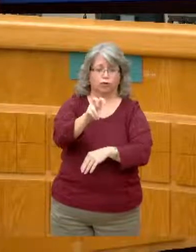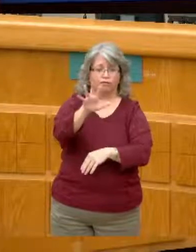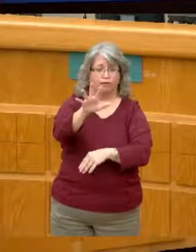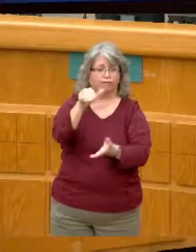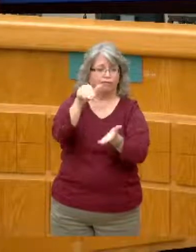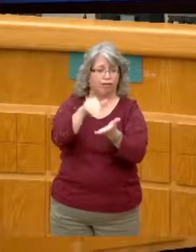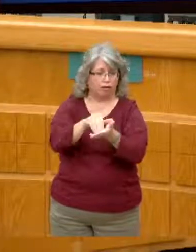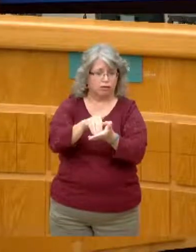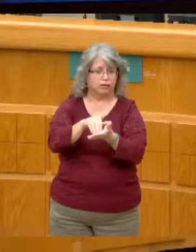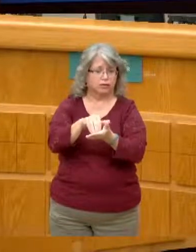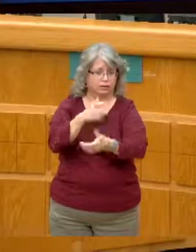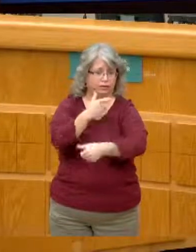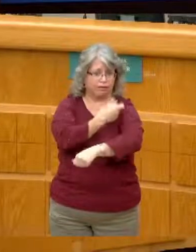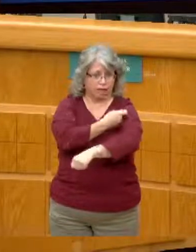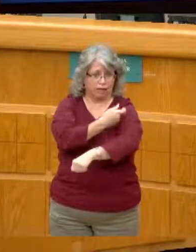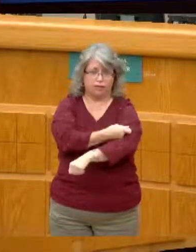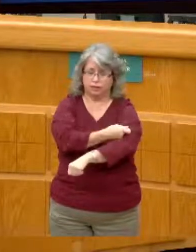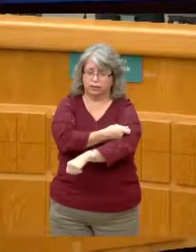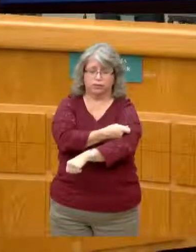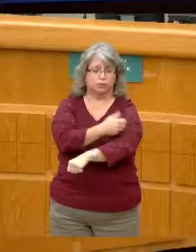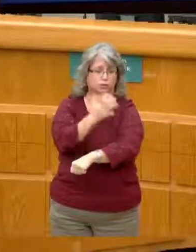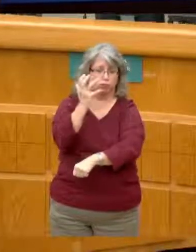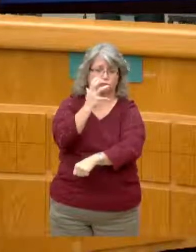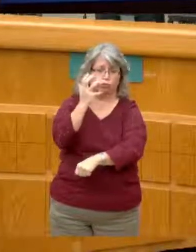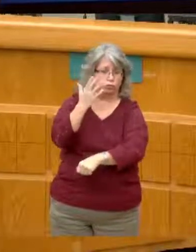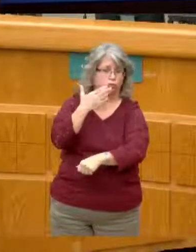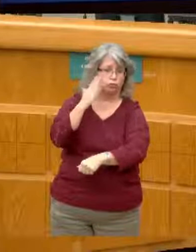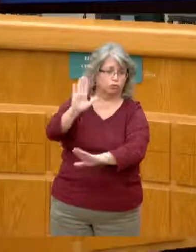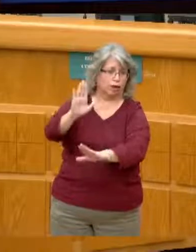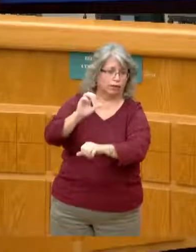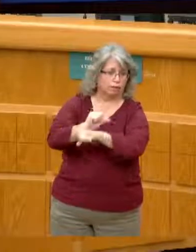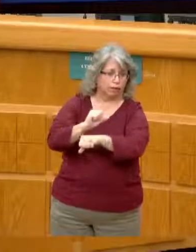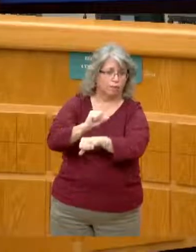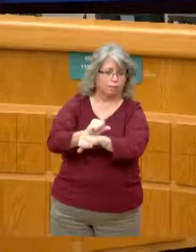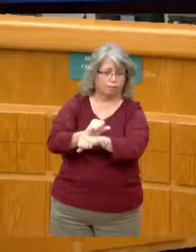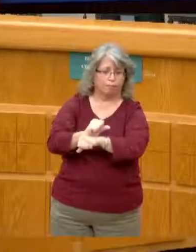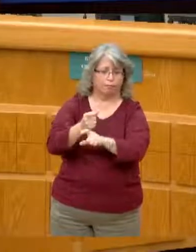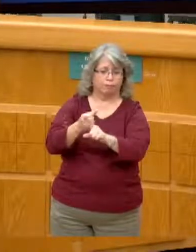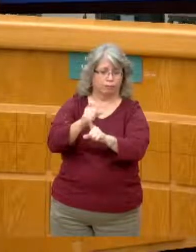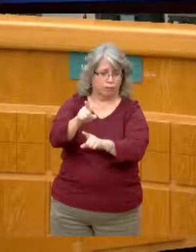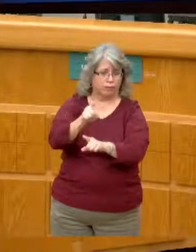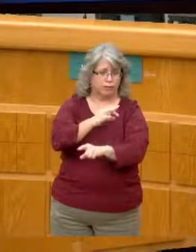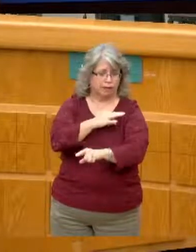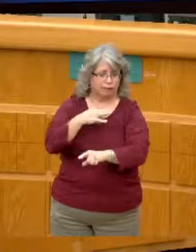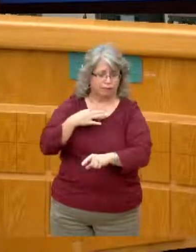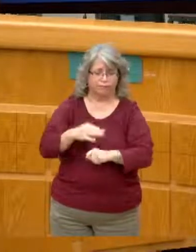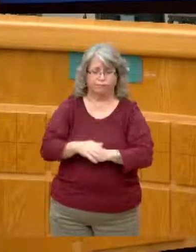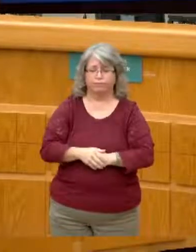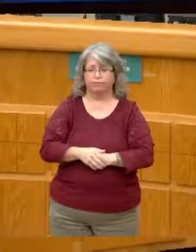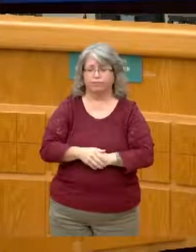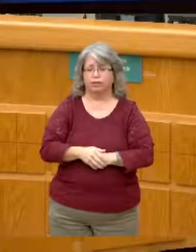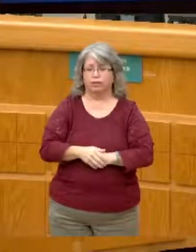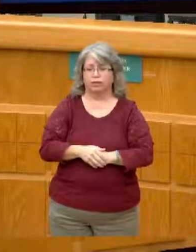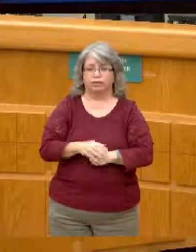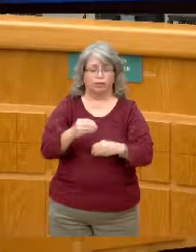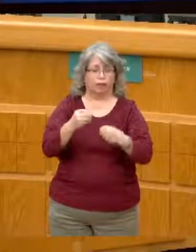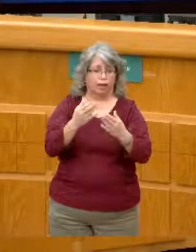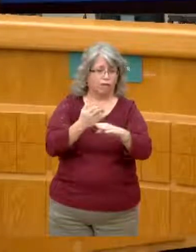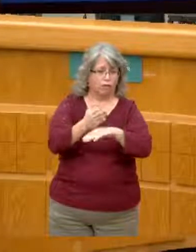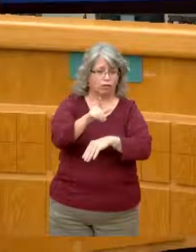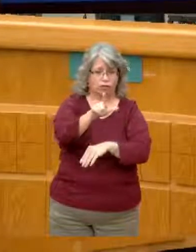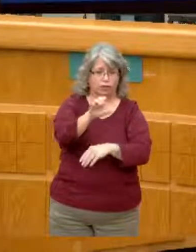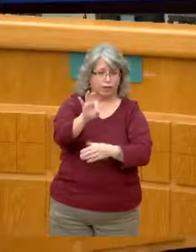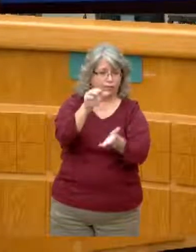vaccinations, so a tremendous job there by the staff at the health district. We personally have given over 29,000 booster